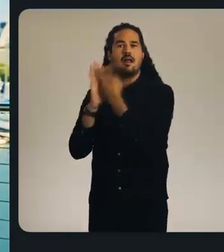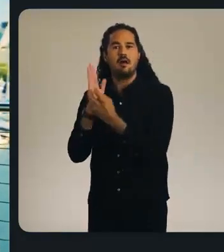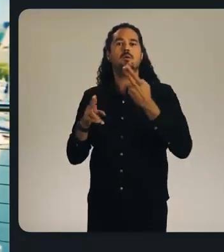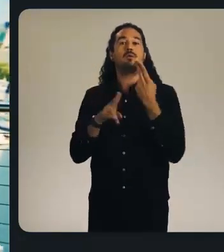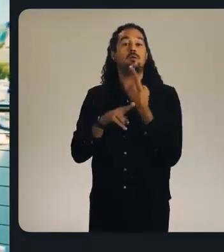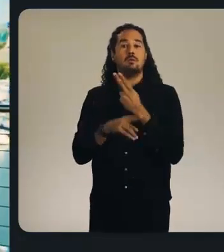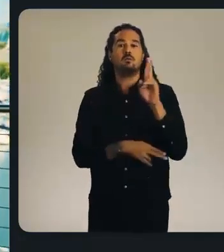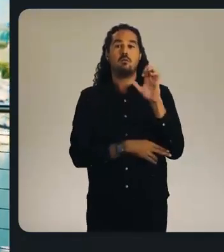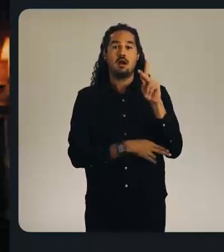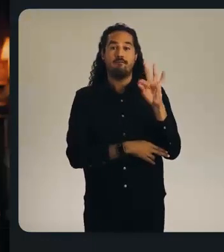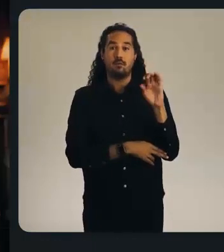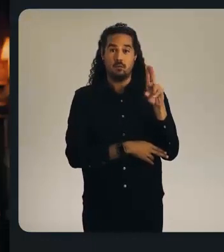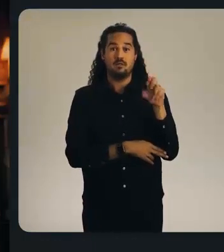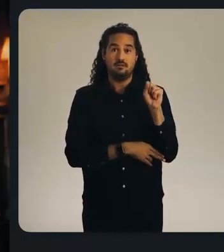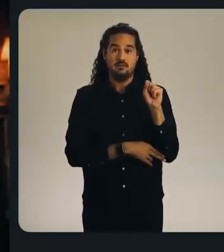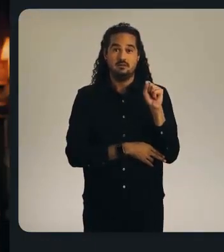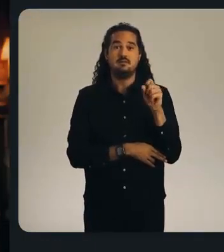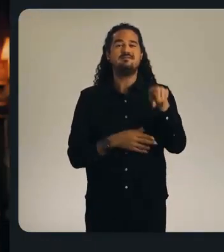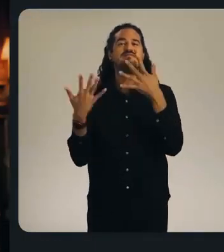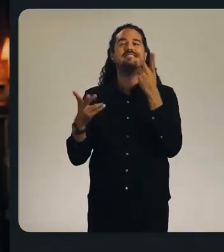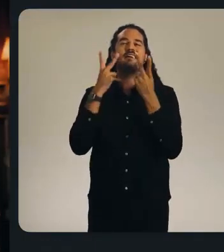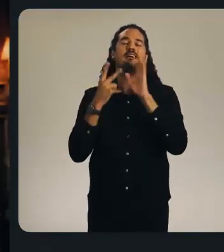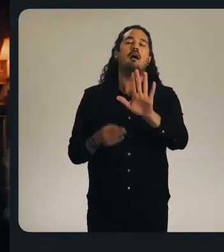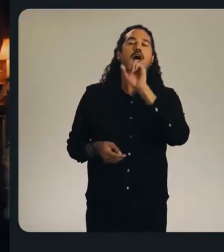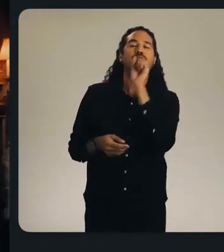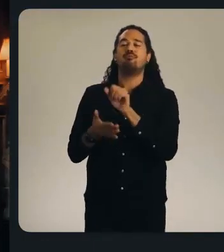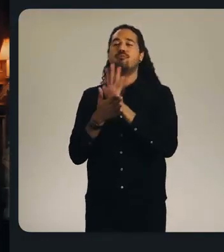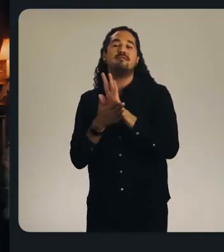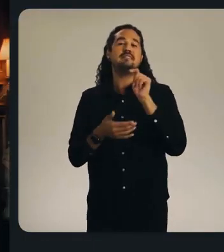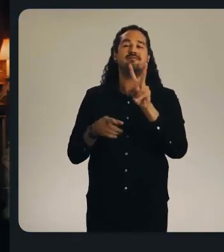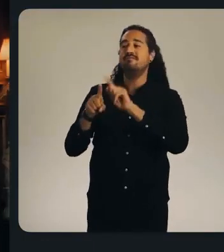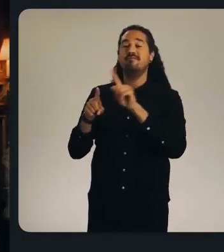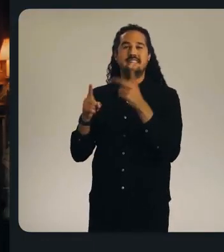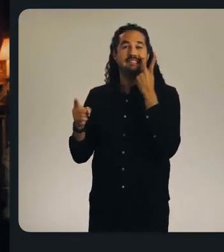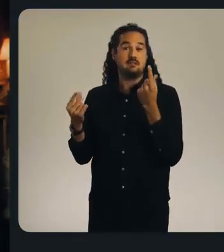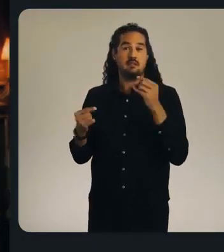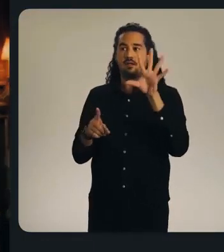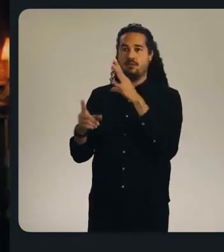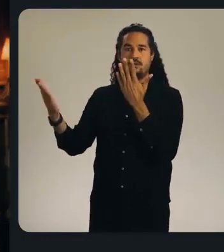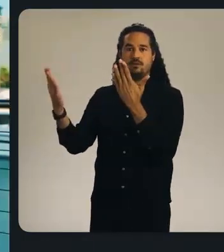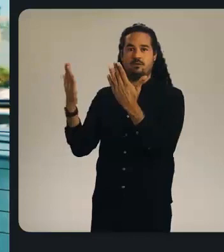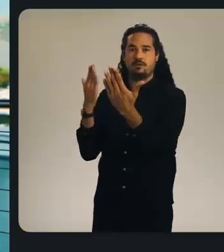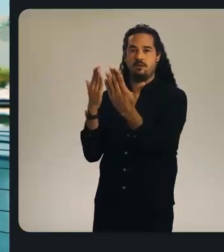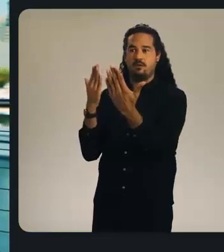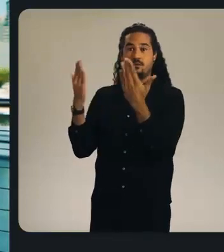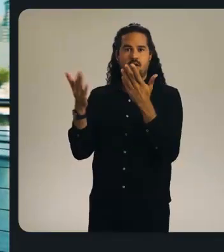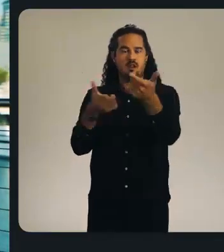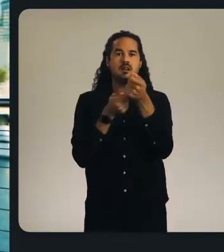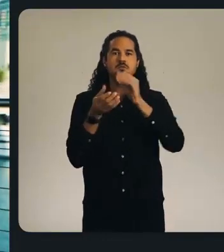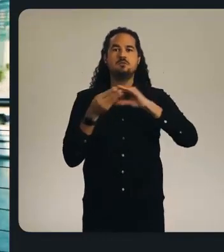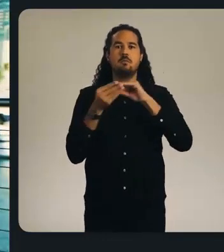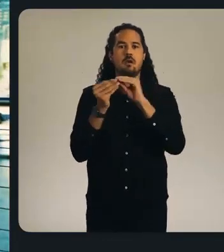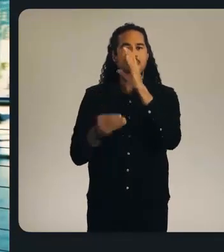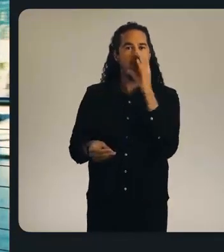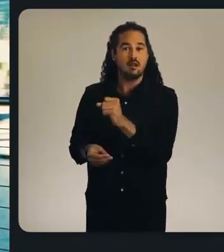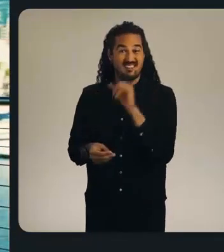skill, planning, and creative vision. You've seen rack focus used in all your favorite films. It brings a whole new dimension to storytelling. Well, we're bringing this